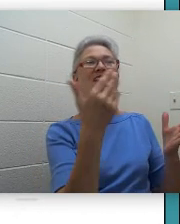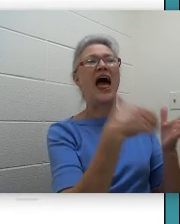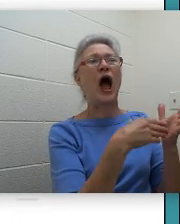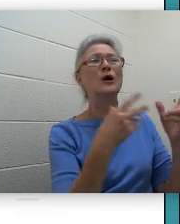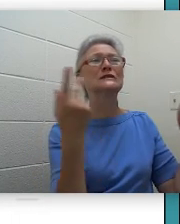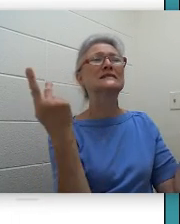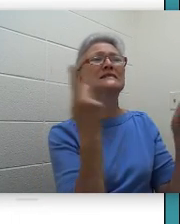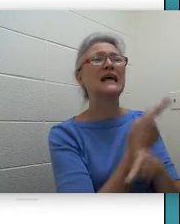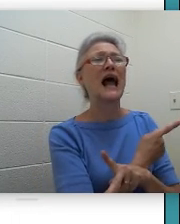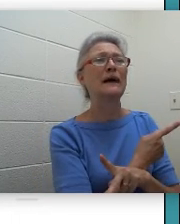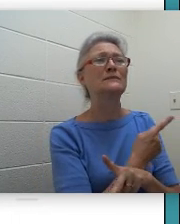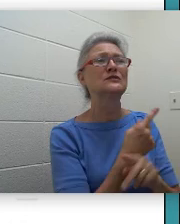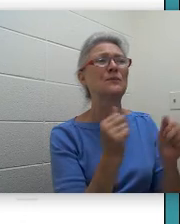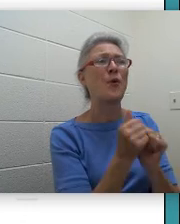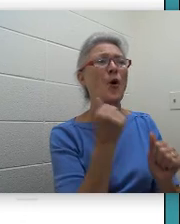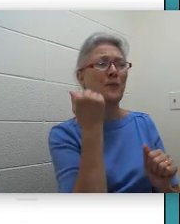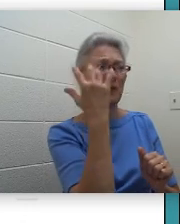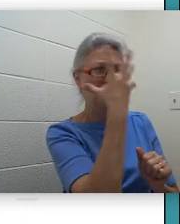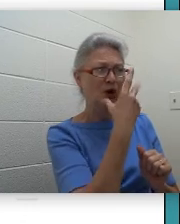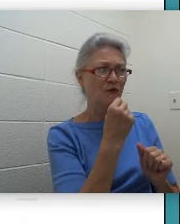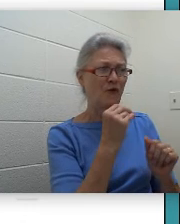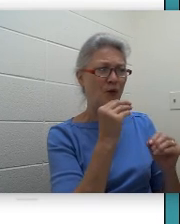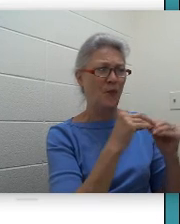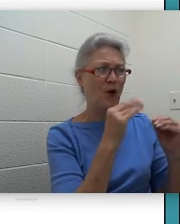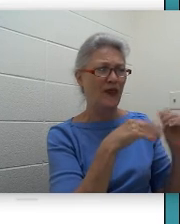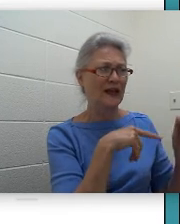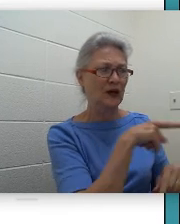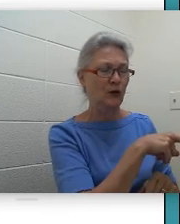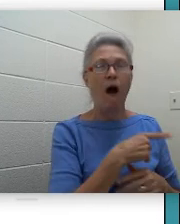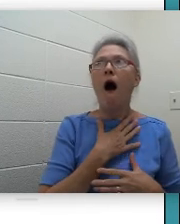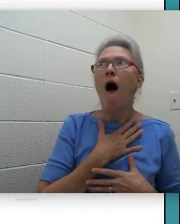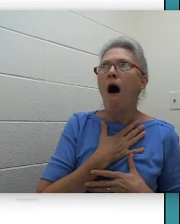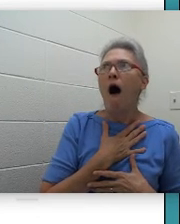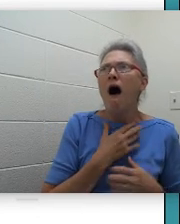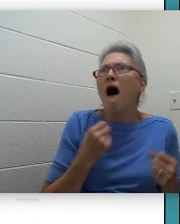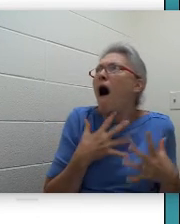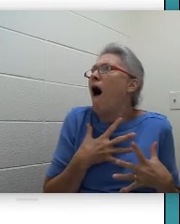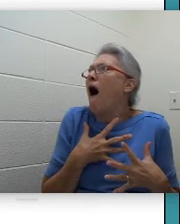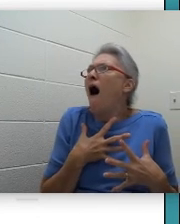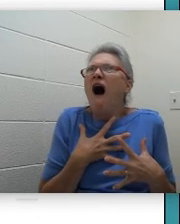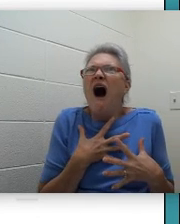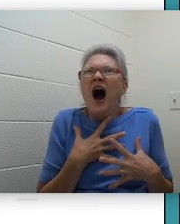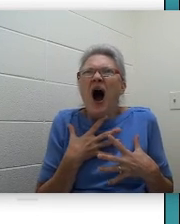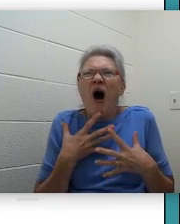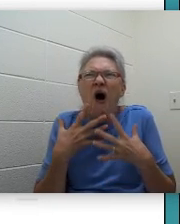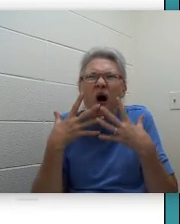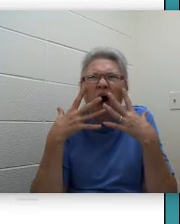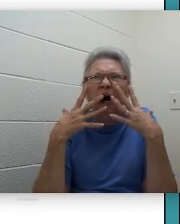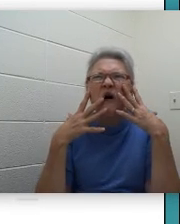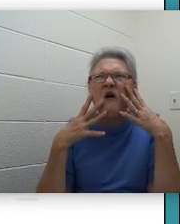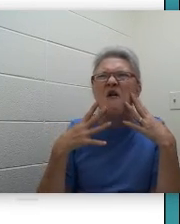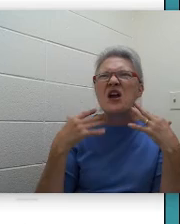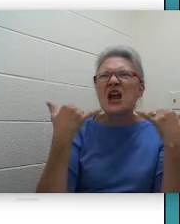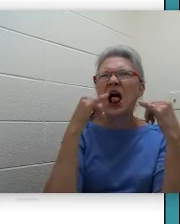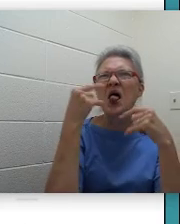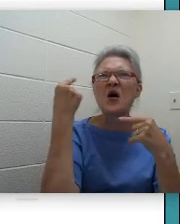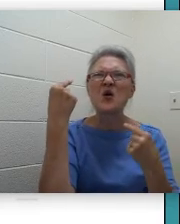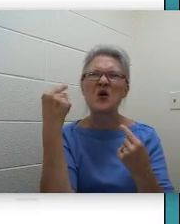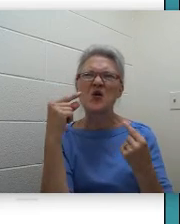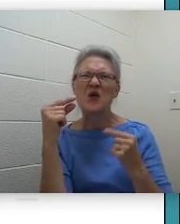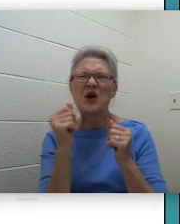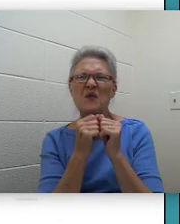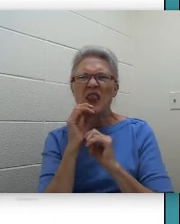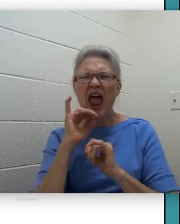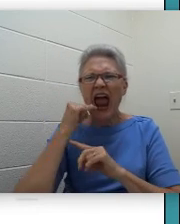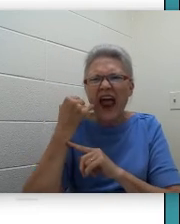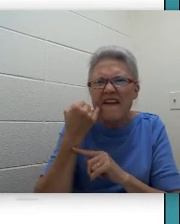1,000 times fairer than you." The queen took fright and turned yellow and green with envy. From